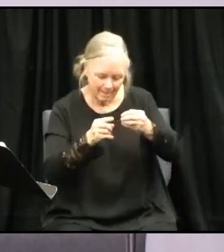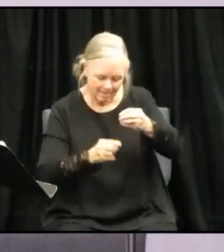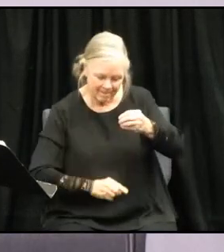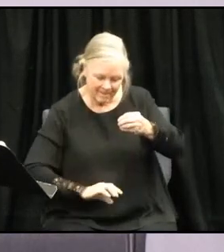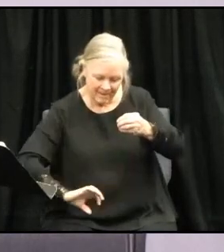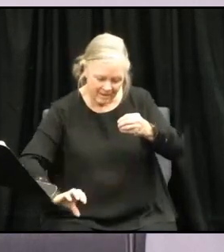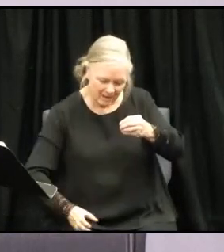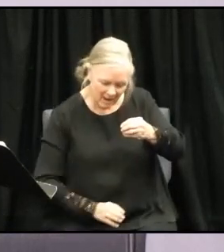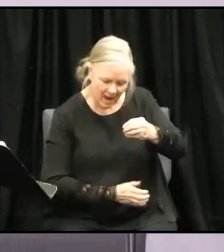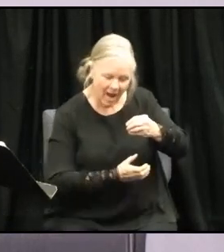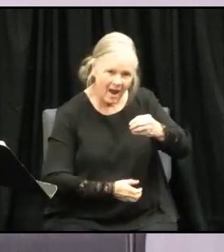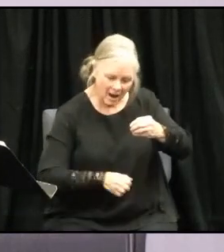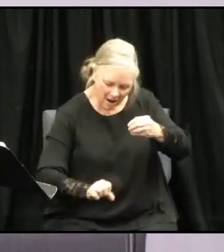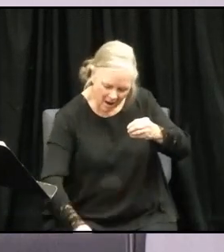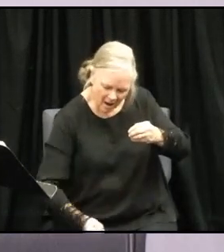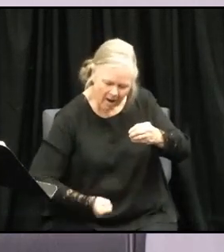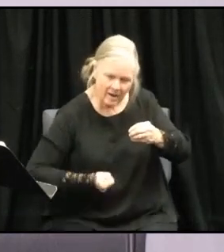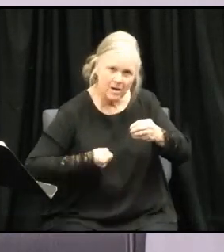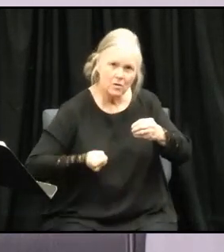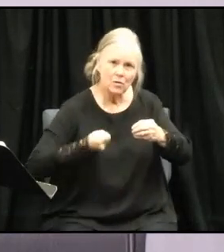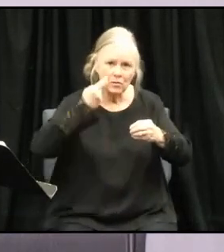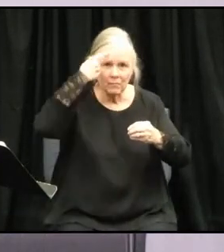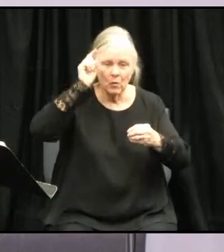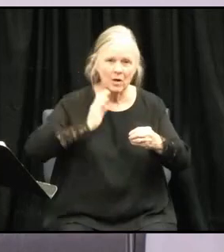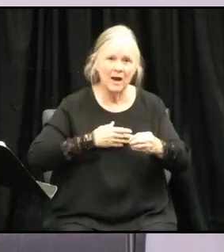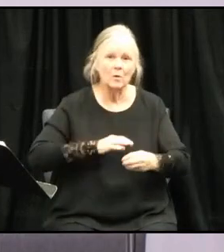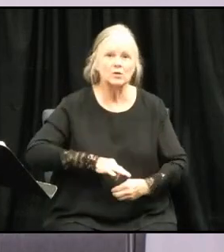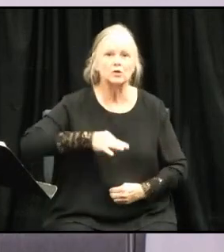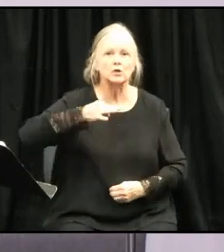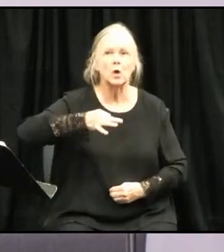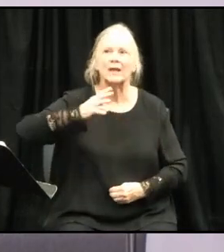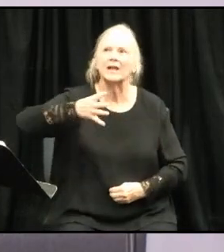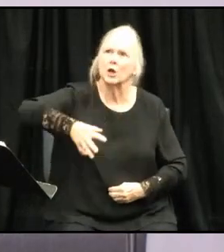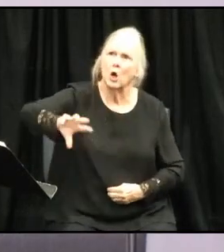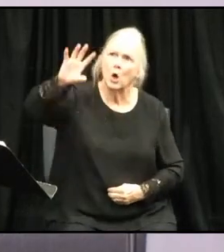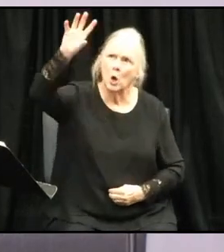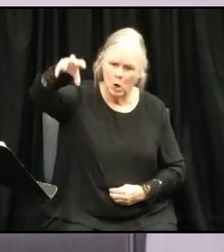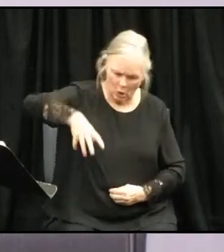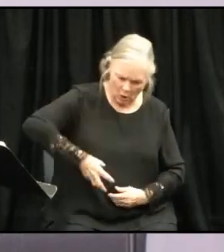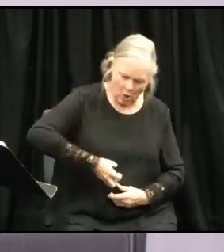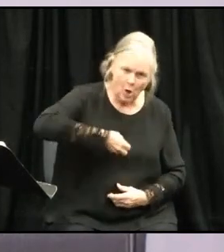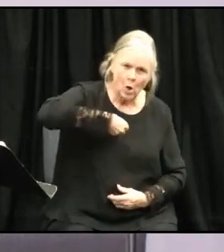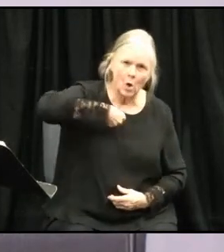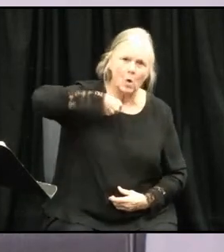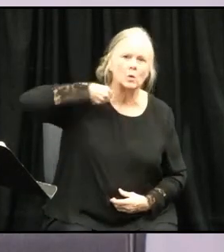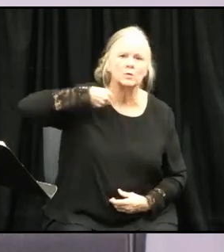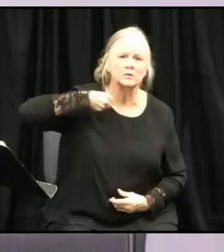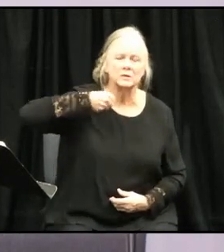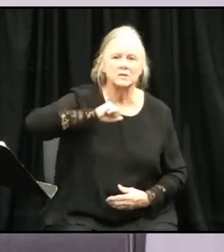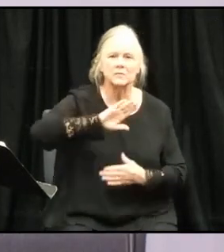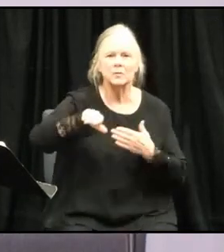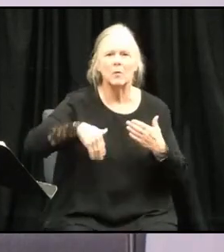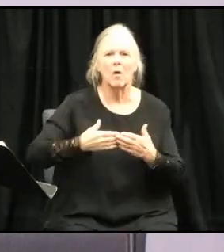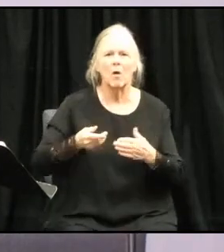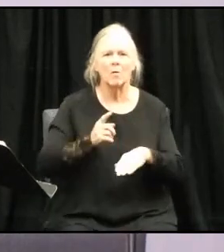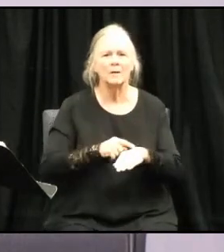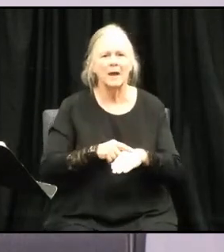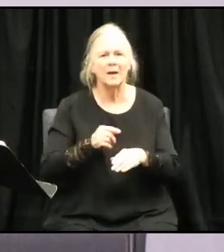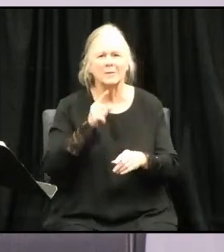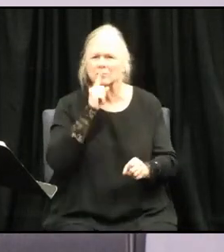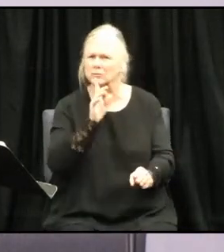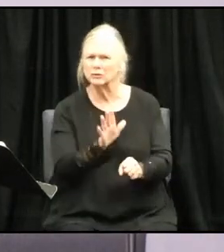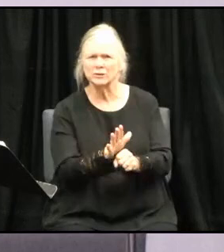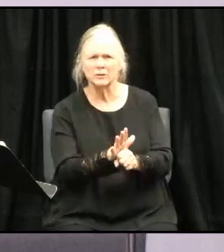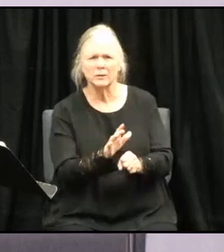An anchor of hope that holds in and through all things at all times, guaranteed by God Himself, guaranteed by